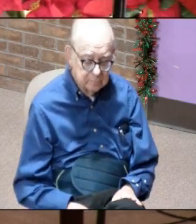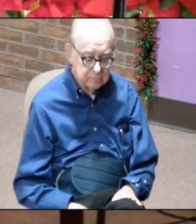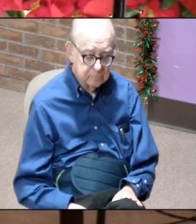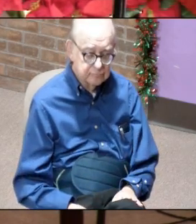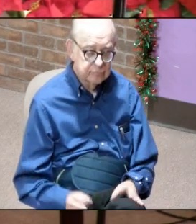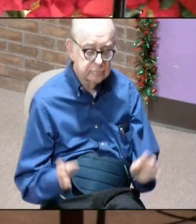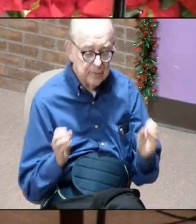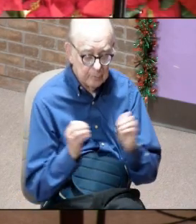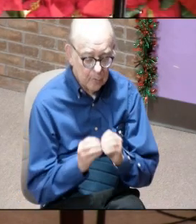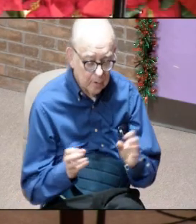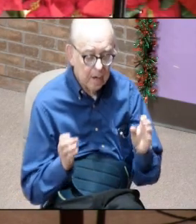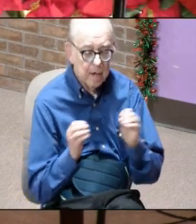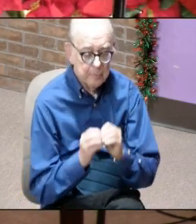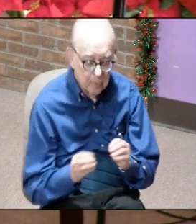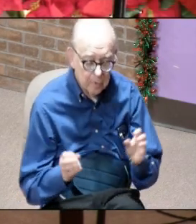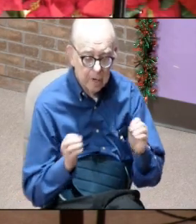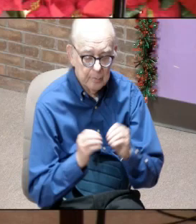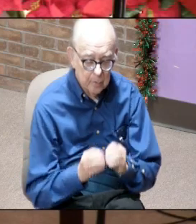And more.